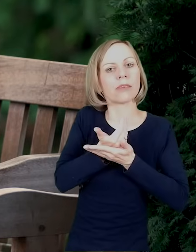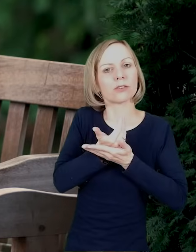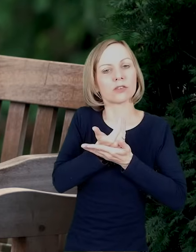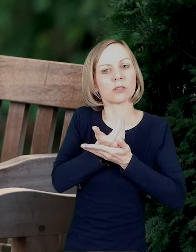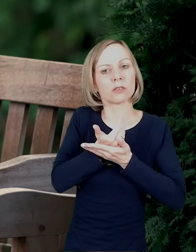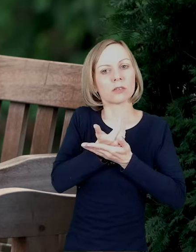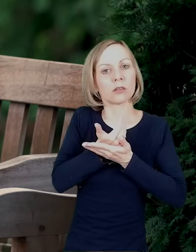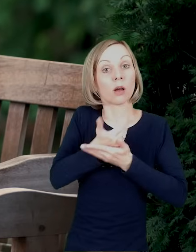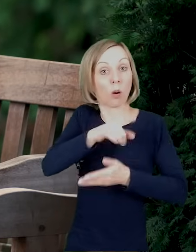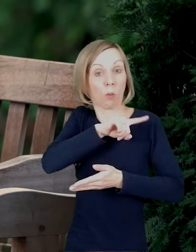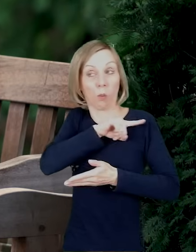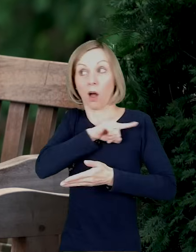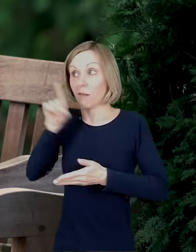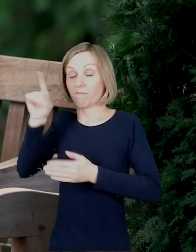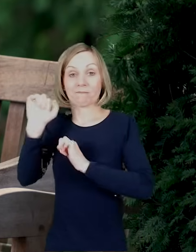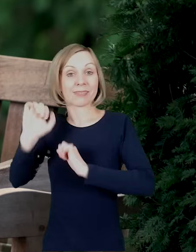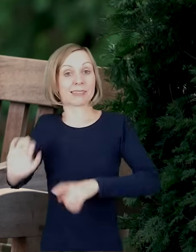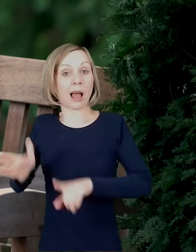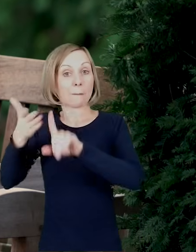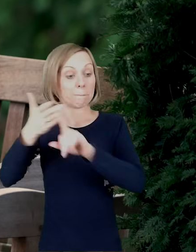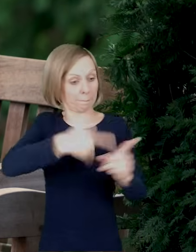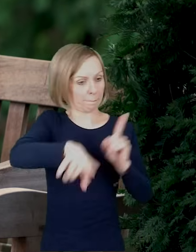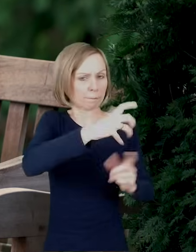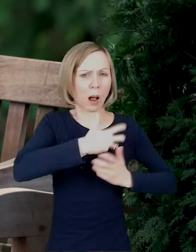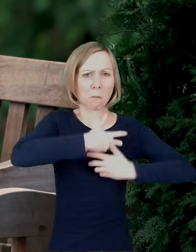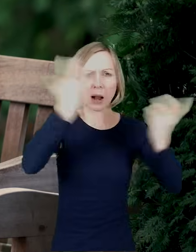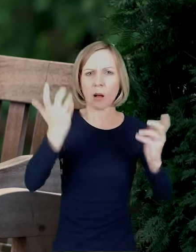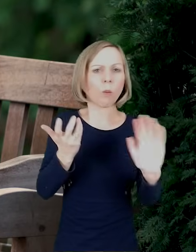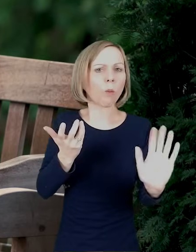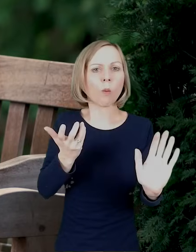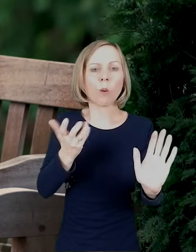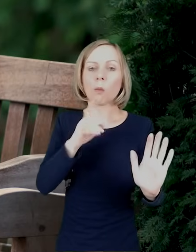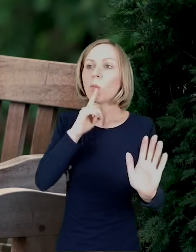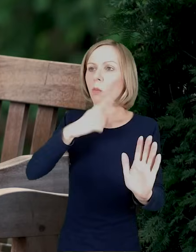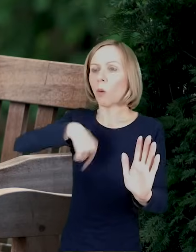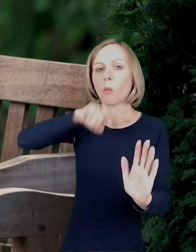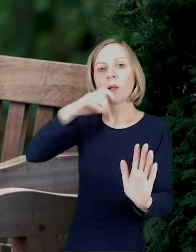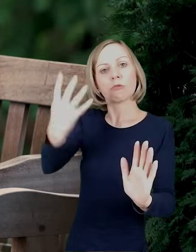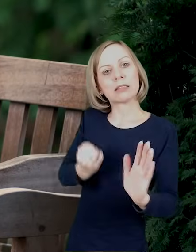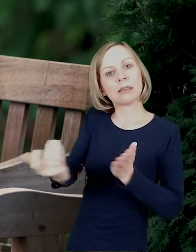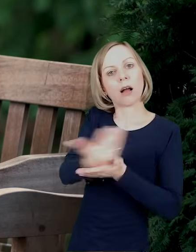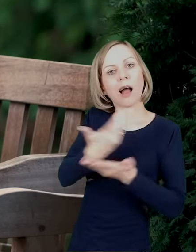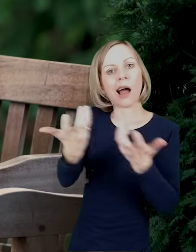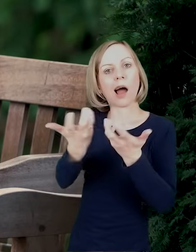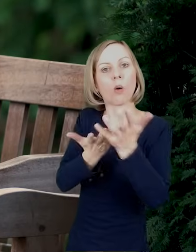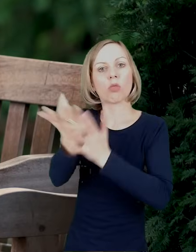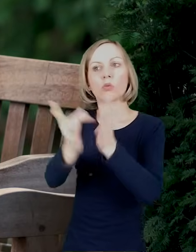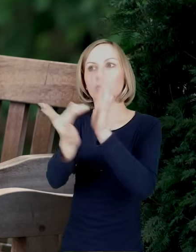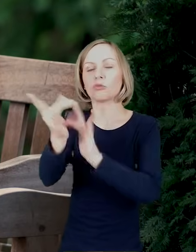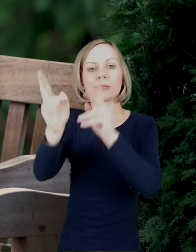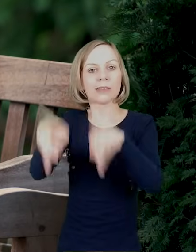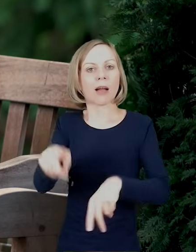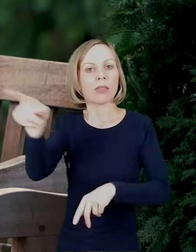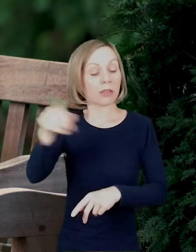of salvation. For God has destined us not for wrath, but for obtaining salvation through our Lord Jesus Christ,